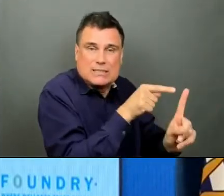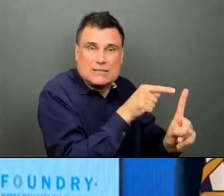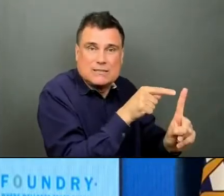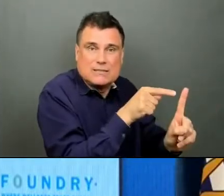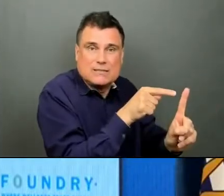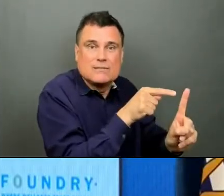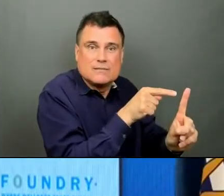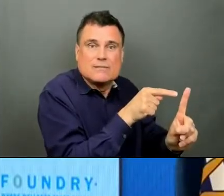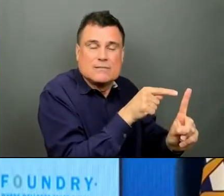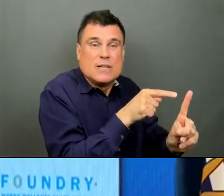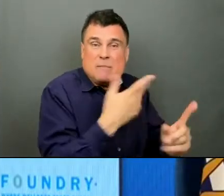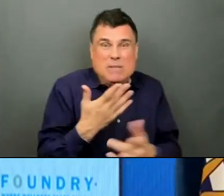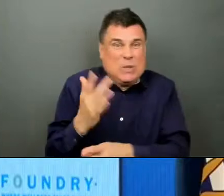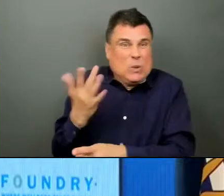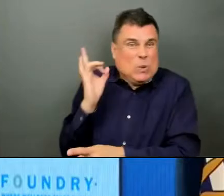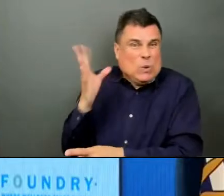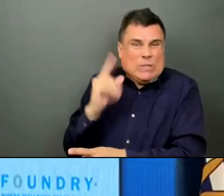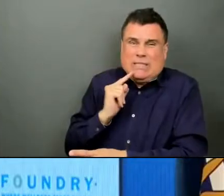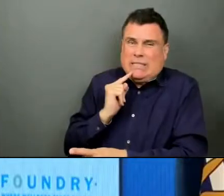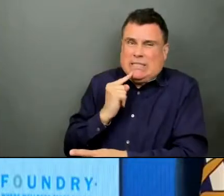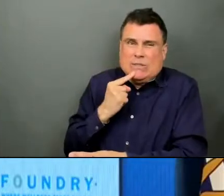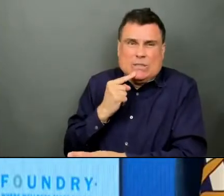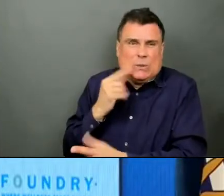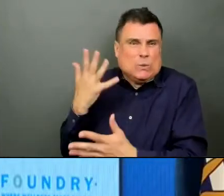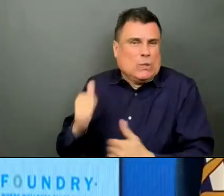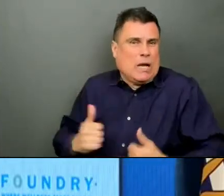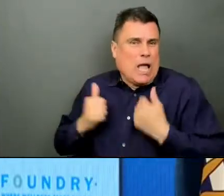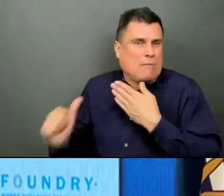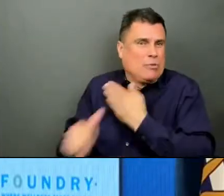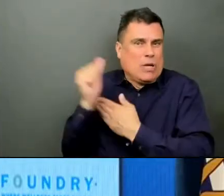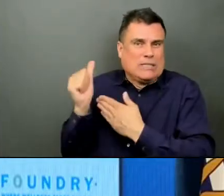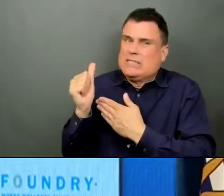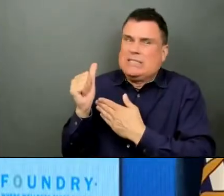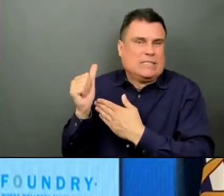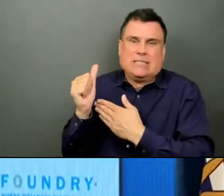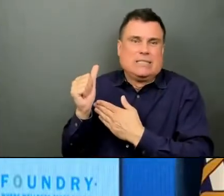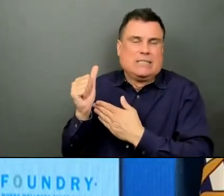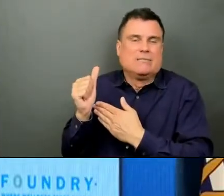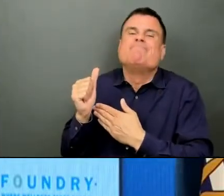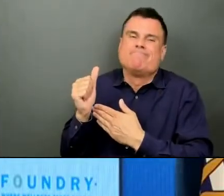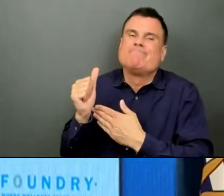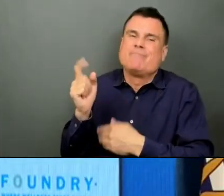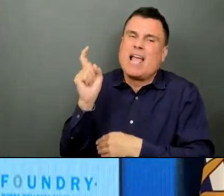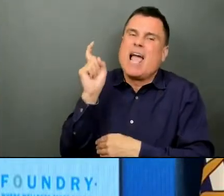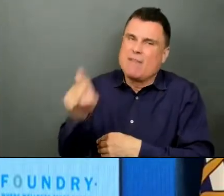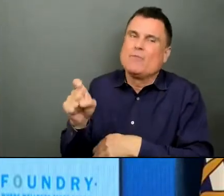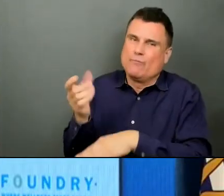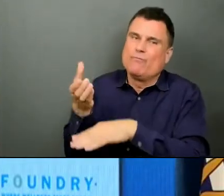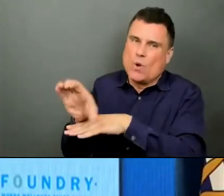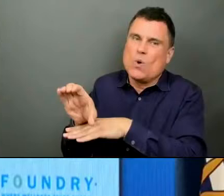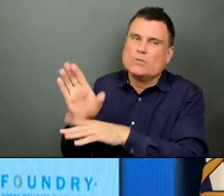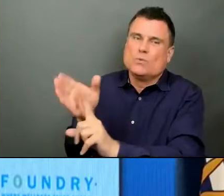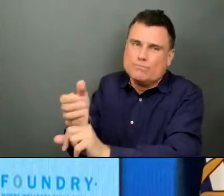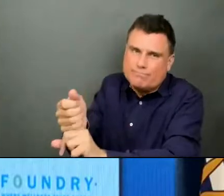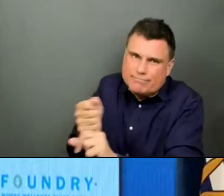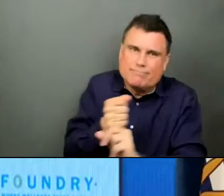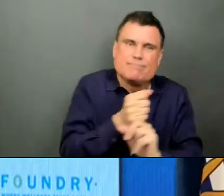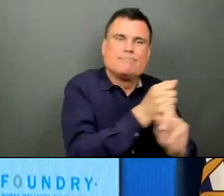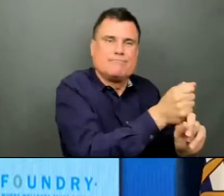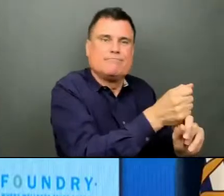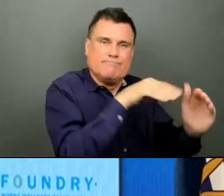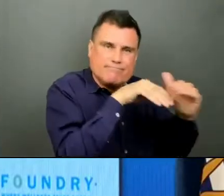recovery after that involuntary admission. And that is, those are complex conversations that we'll continue to